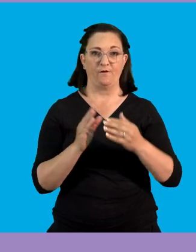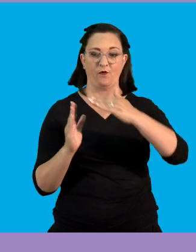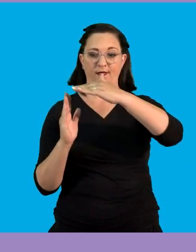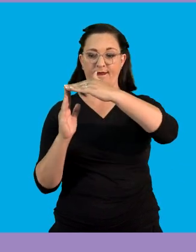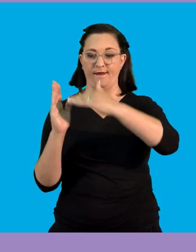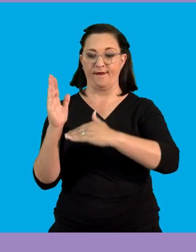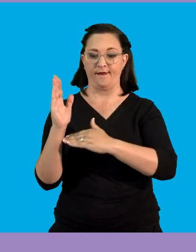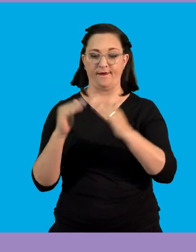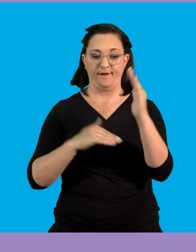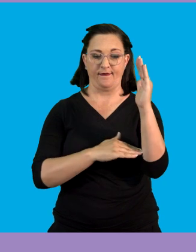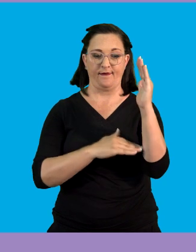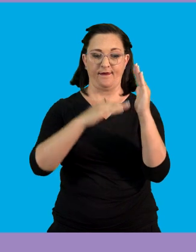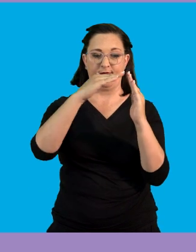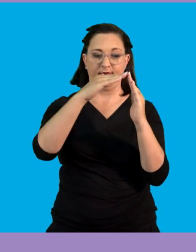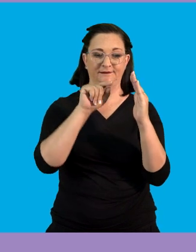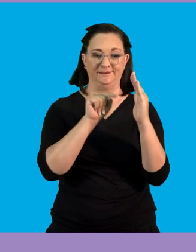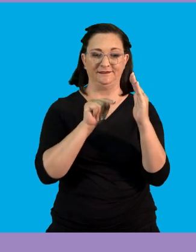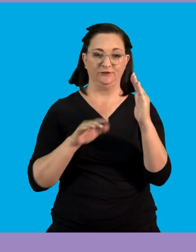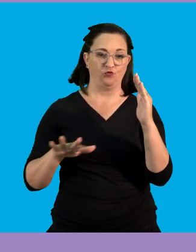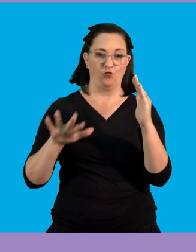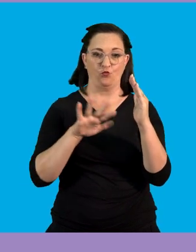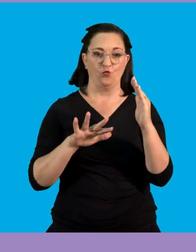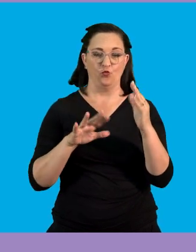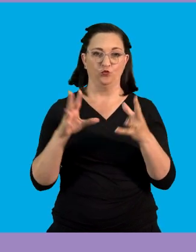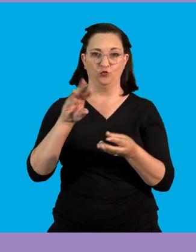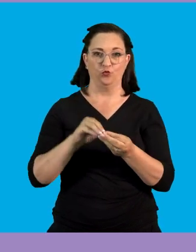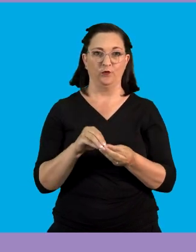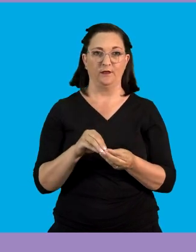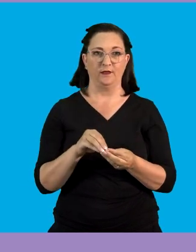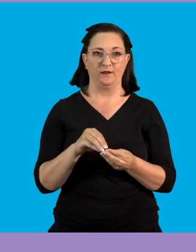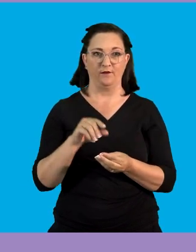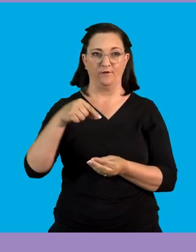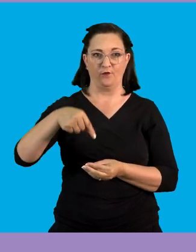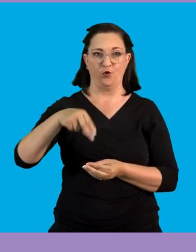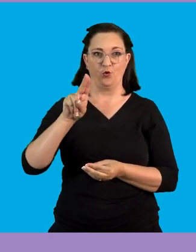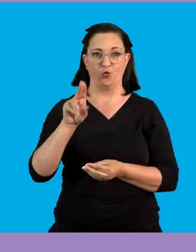of angles of a quad.